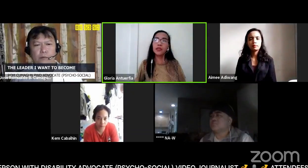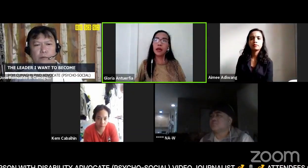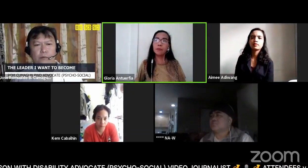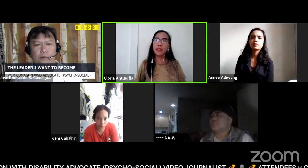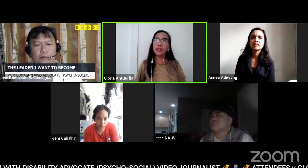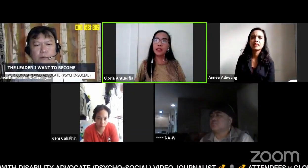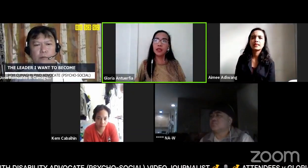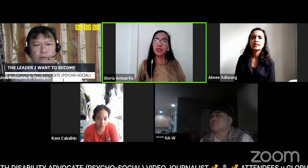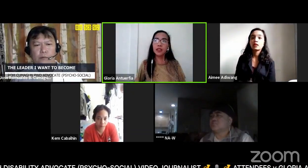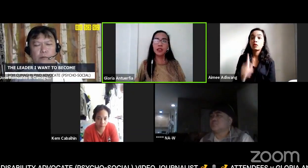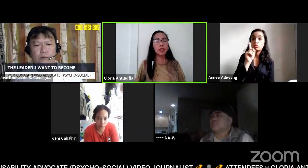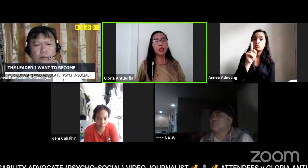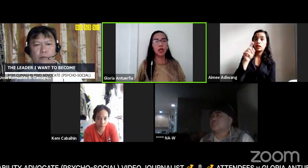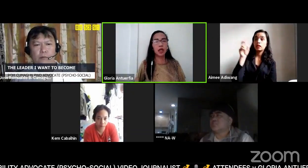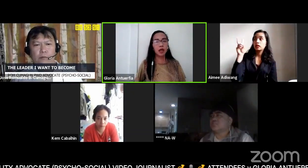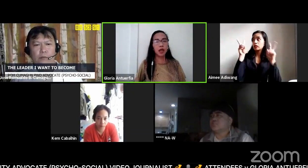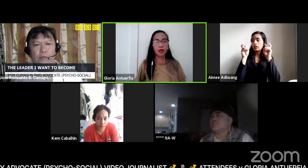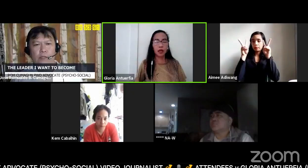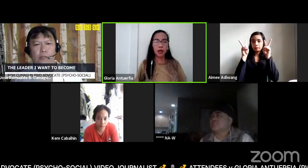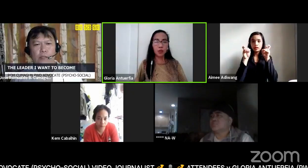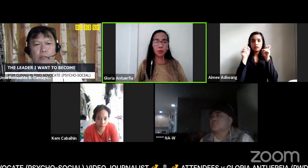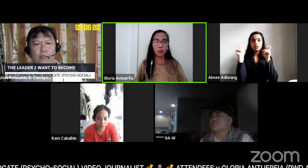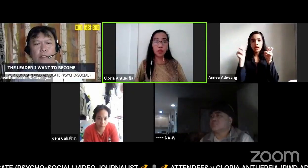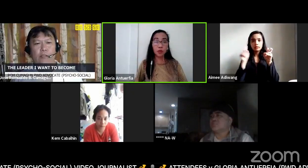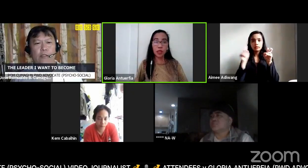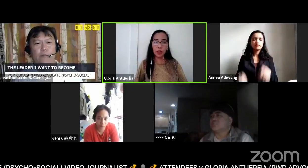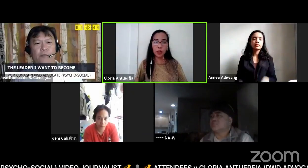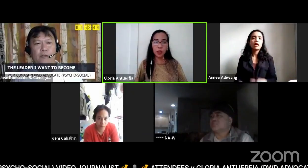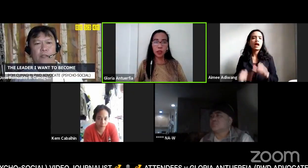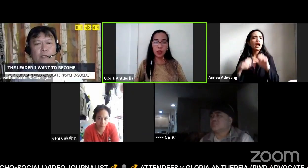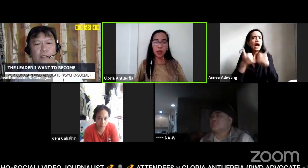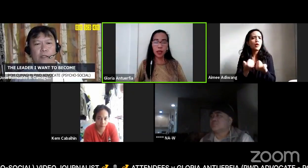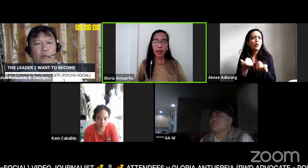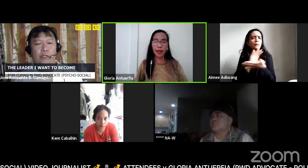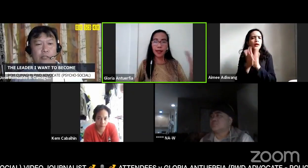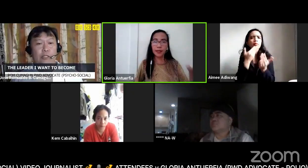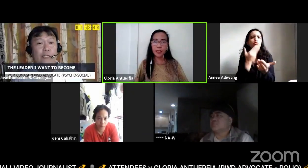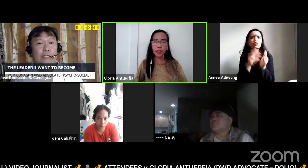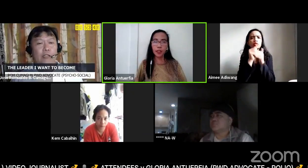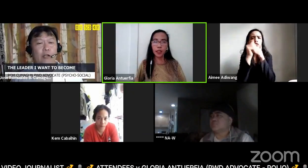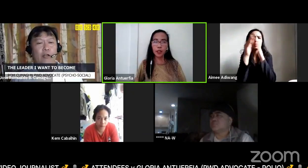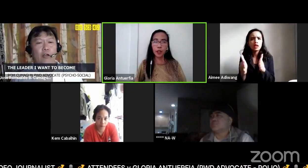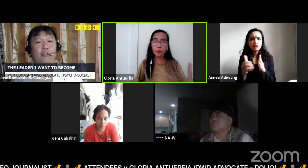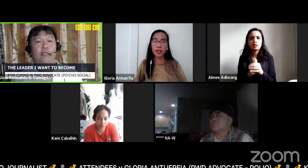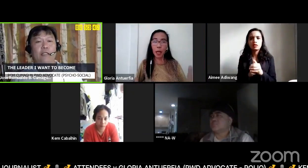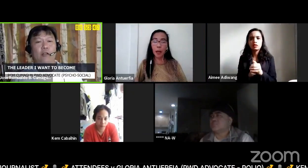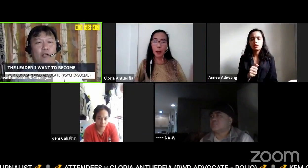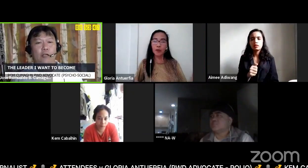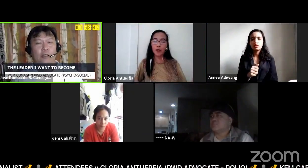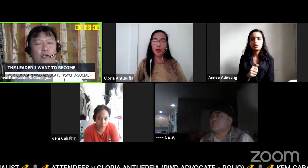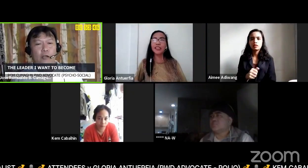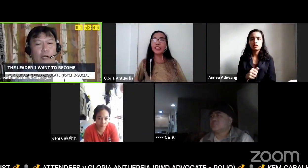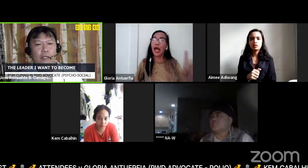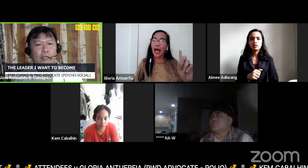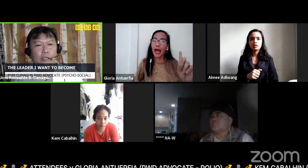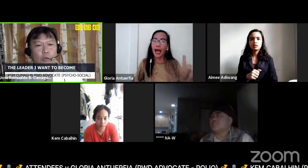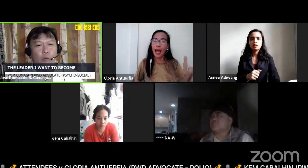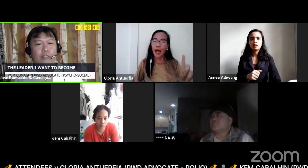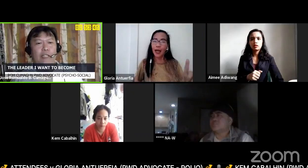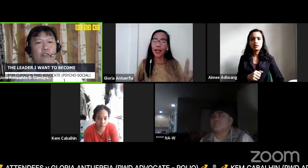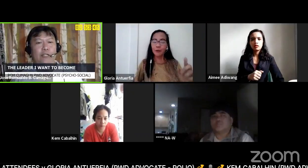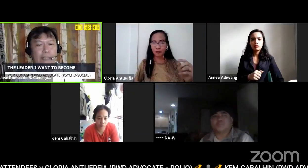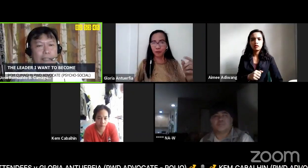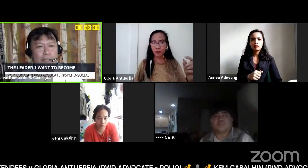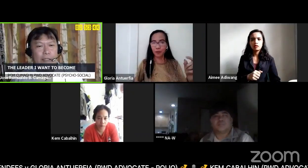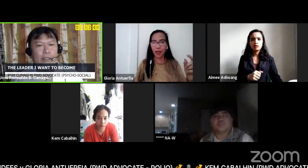One of the topic is how to become a good leader. The And ones that you ang Glo, yes. Glo,